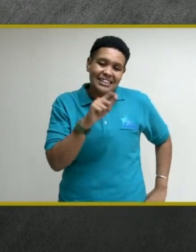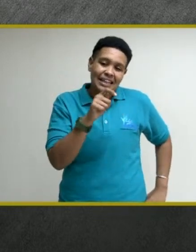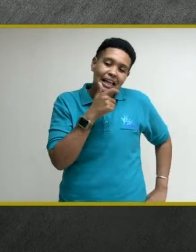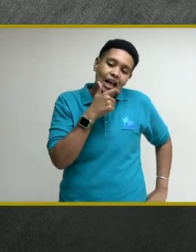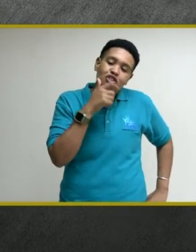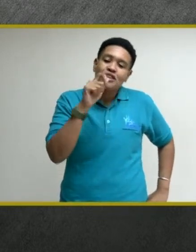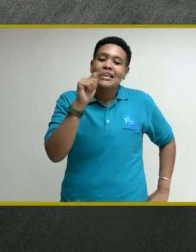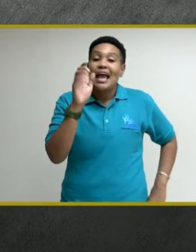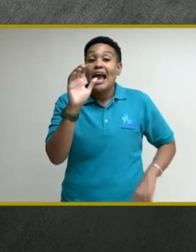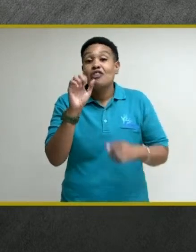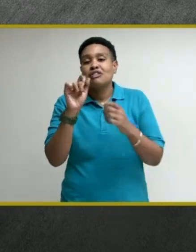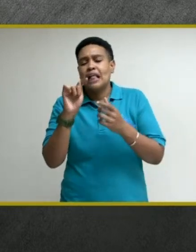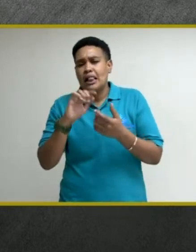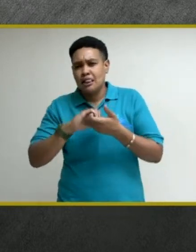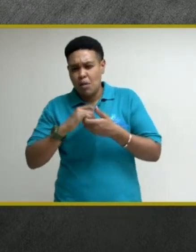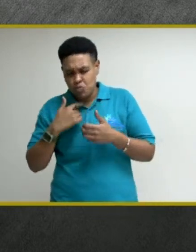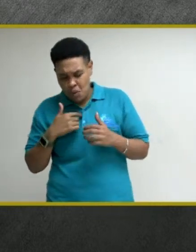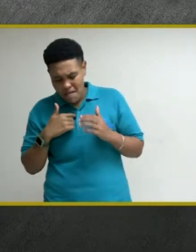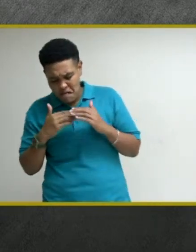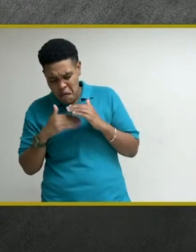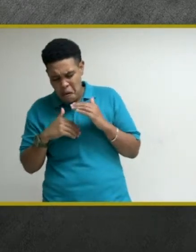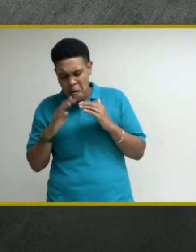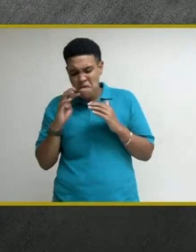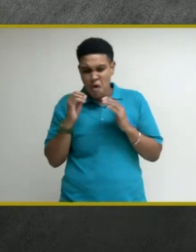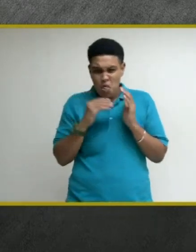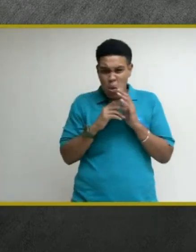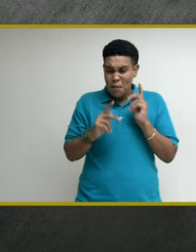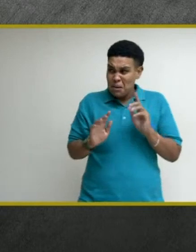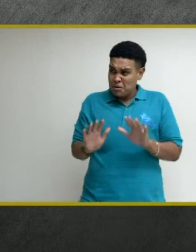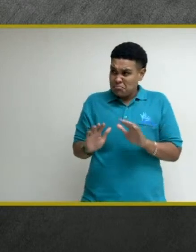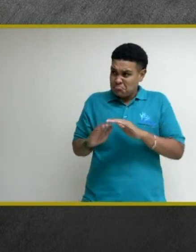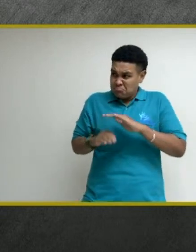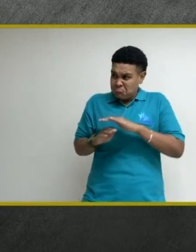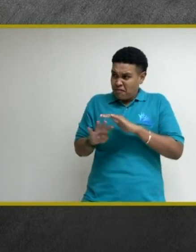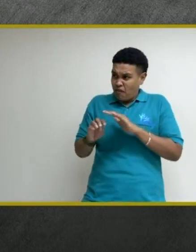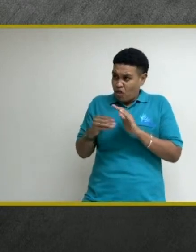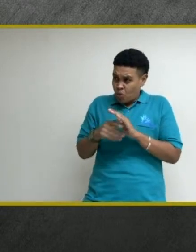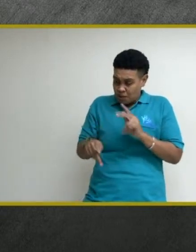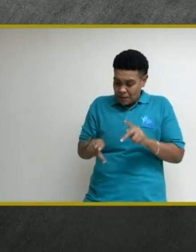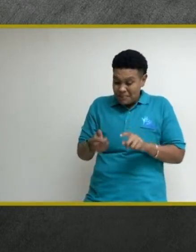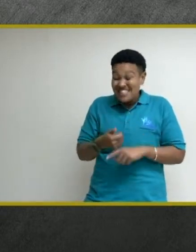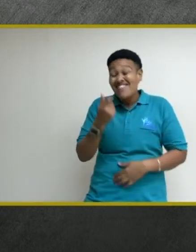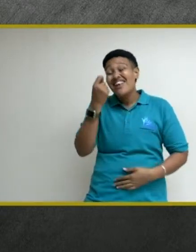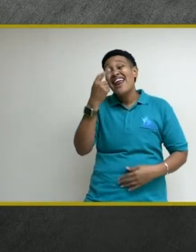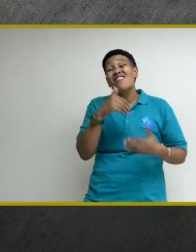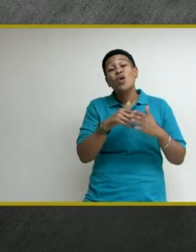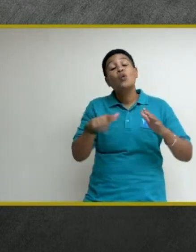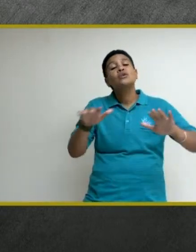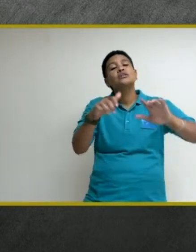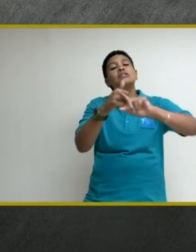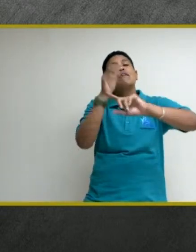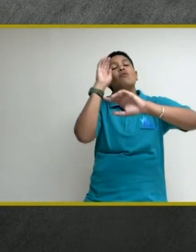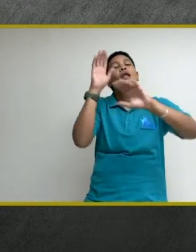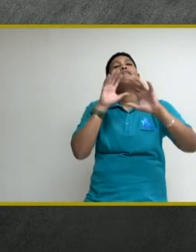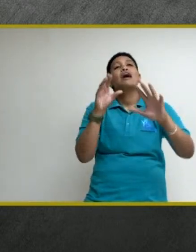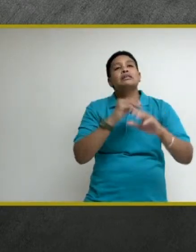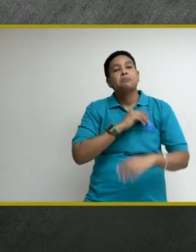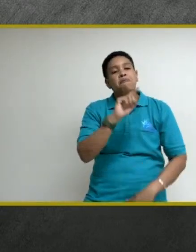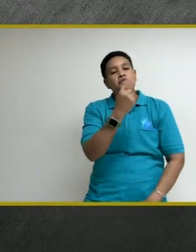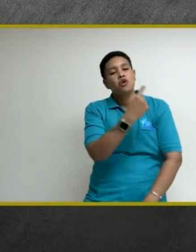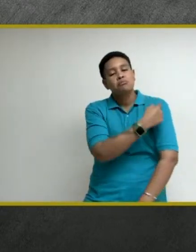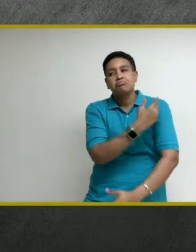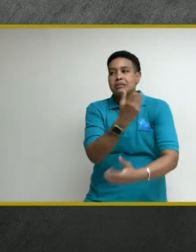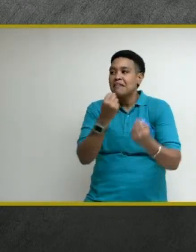St. Thomas, we have just under 40,000 persons, and 11,000 plus of them would have accepted the first